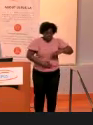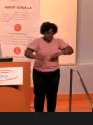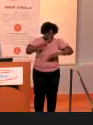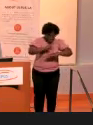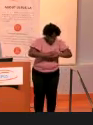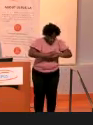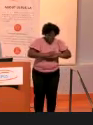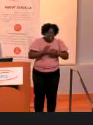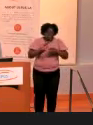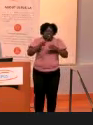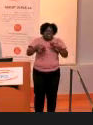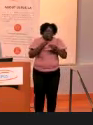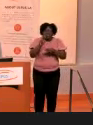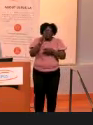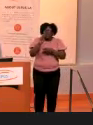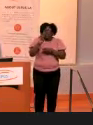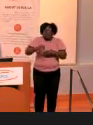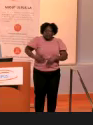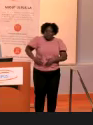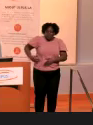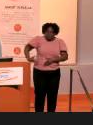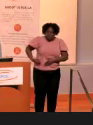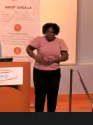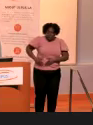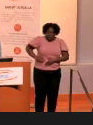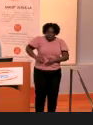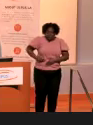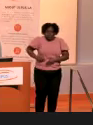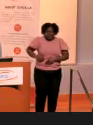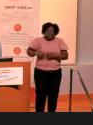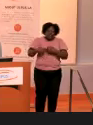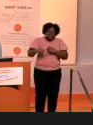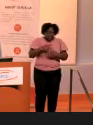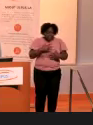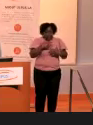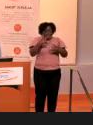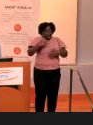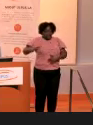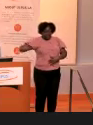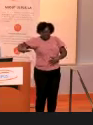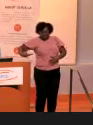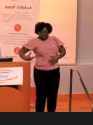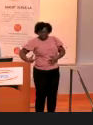numbing medication, have you take a deep breath, and then they do the biopsy.